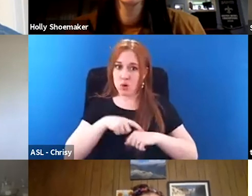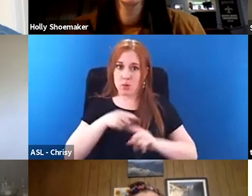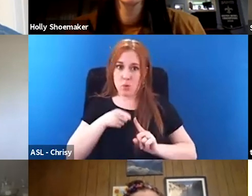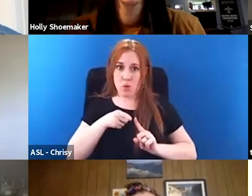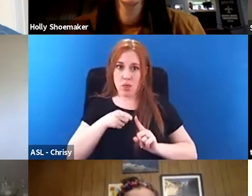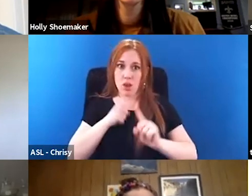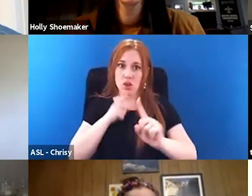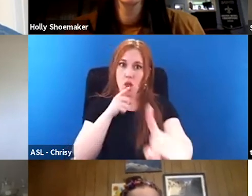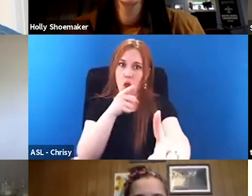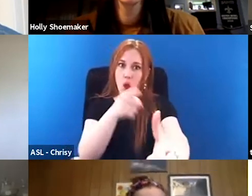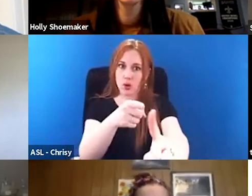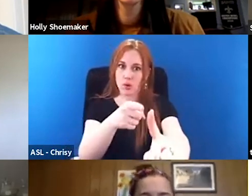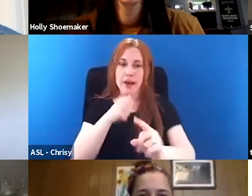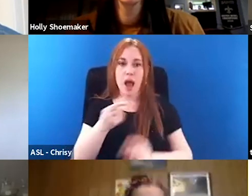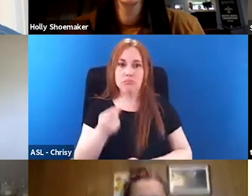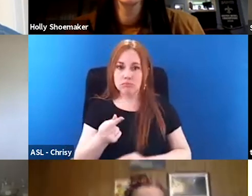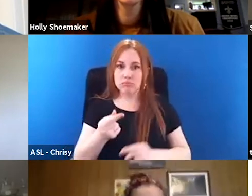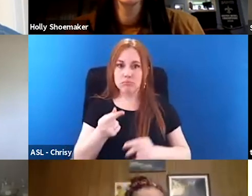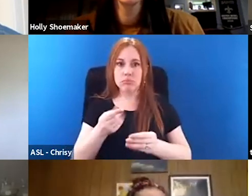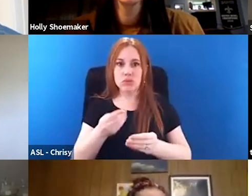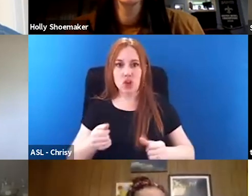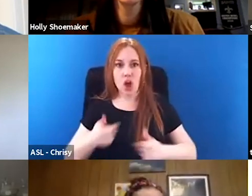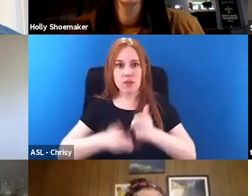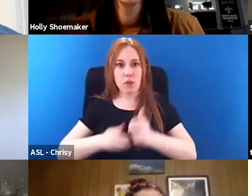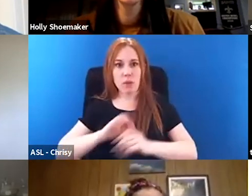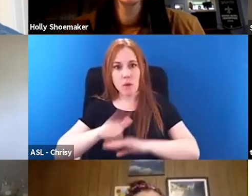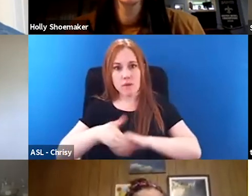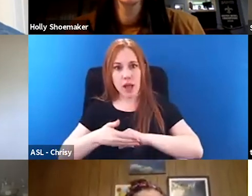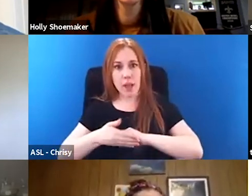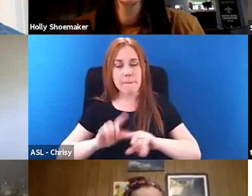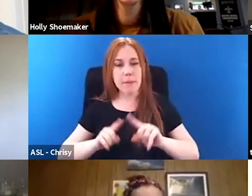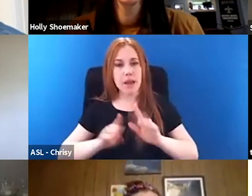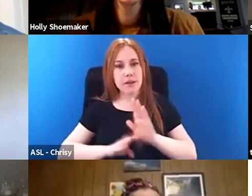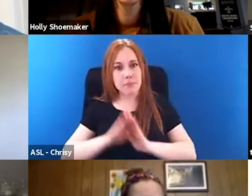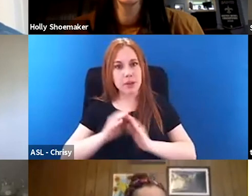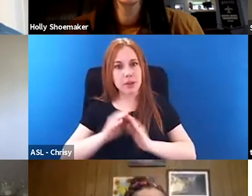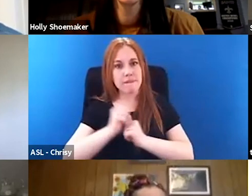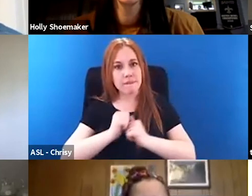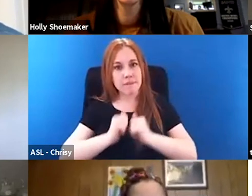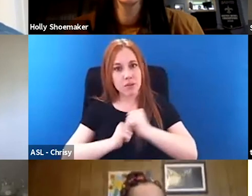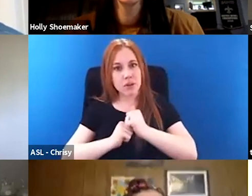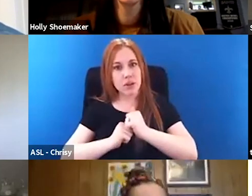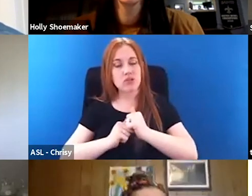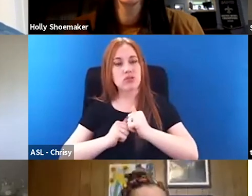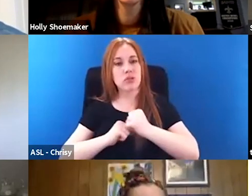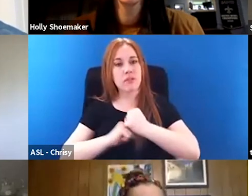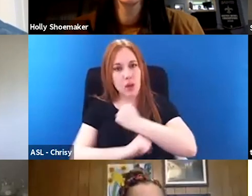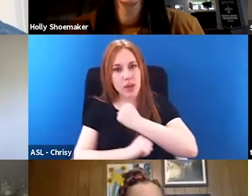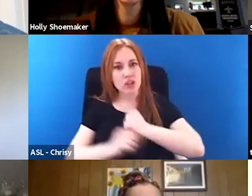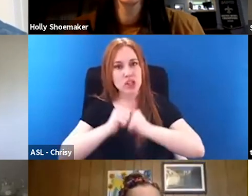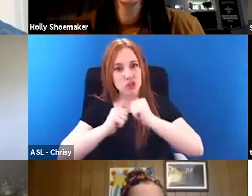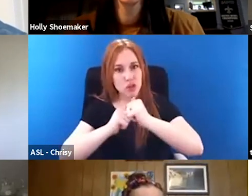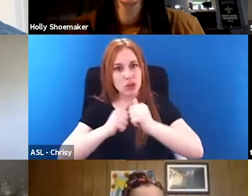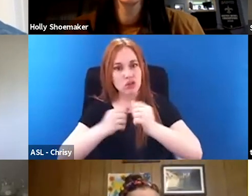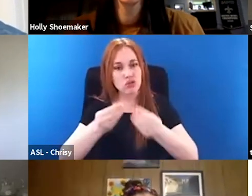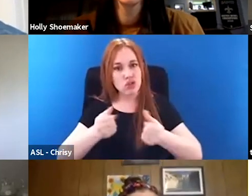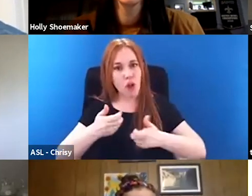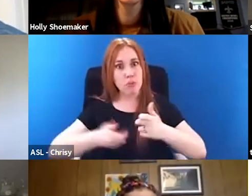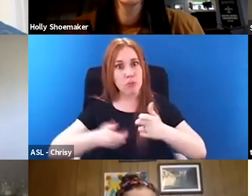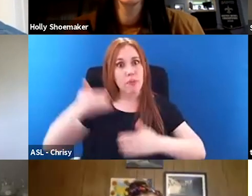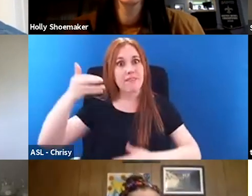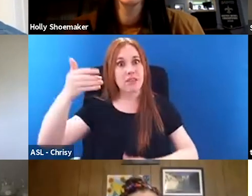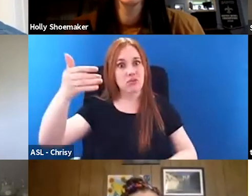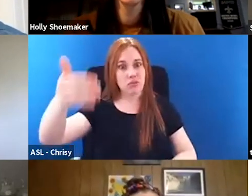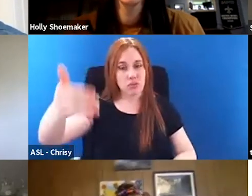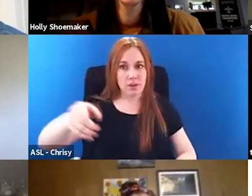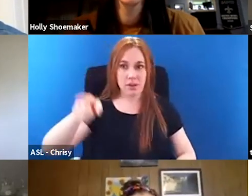solve the problem overnight, but it's about building the foundations and the structures to solve the problem ultimately. Yeah, I